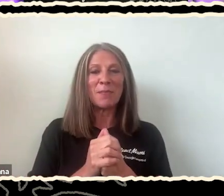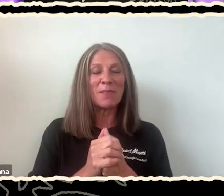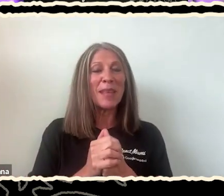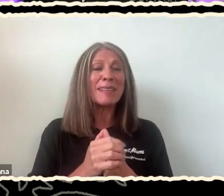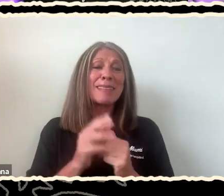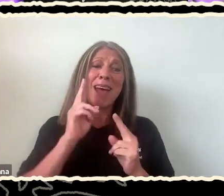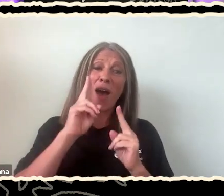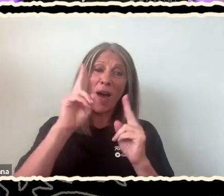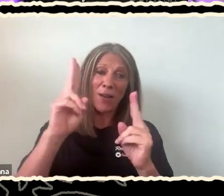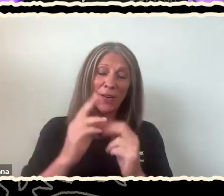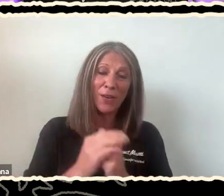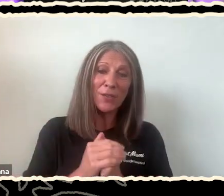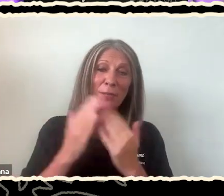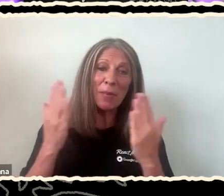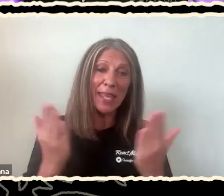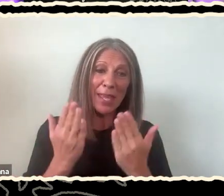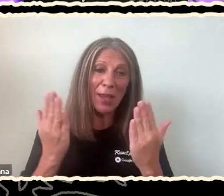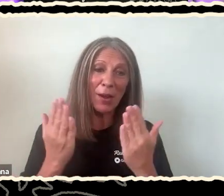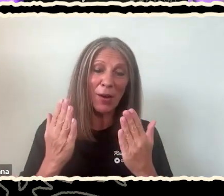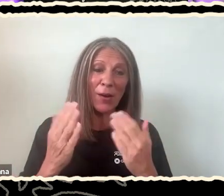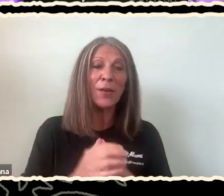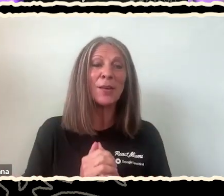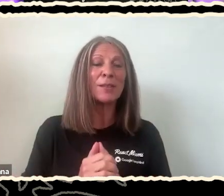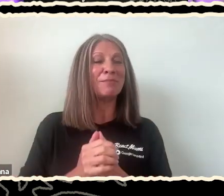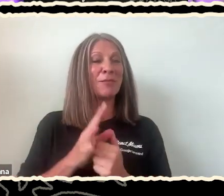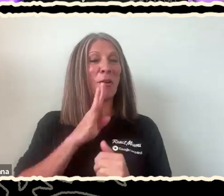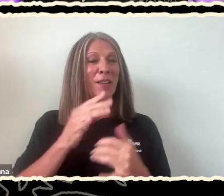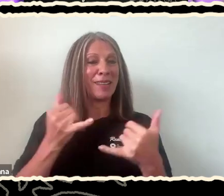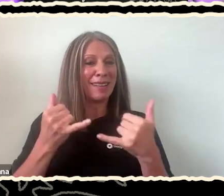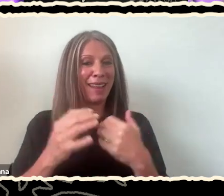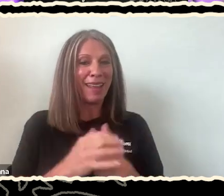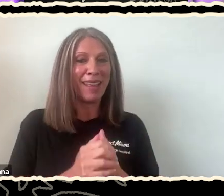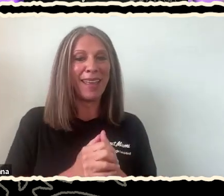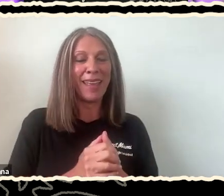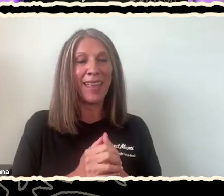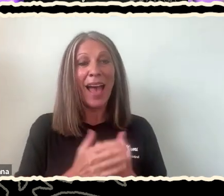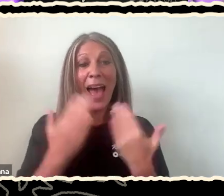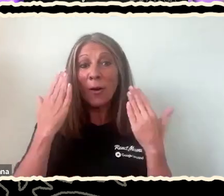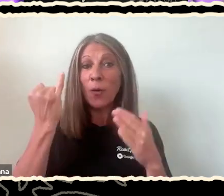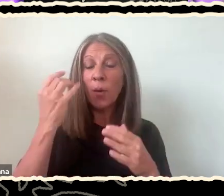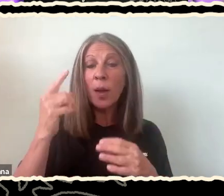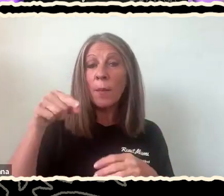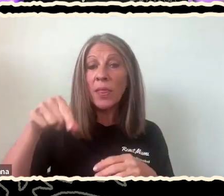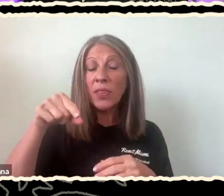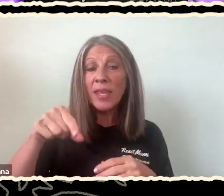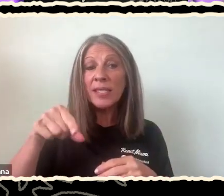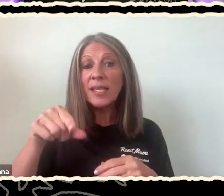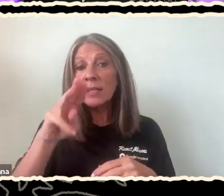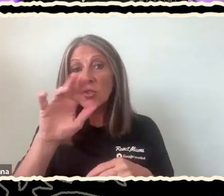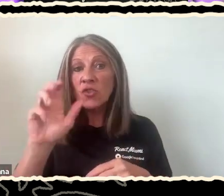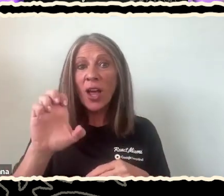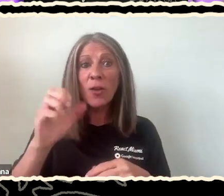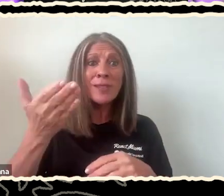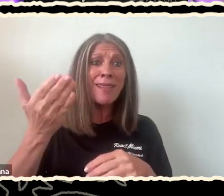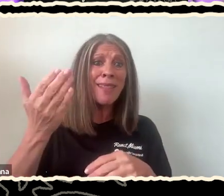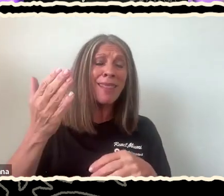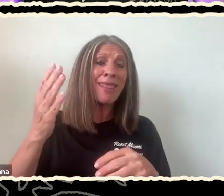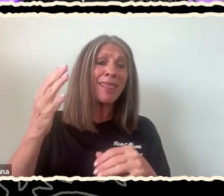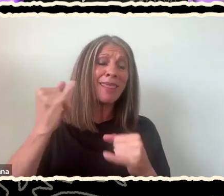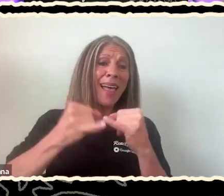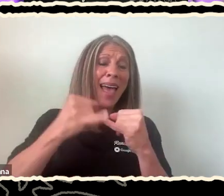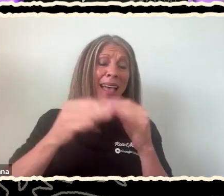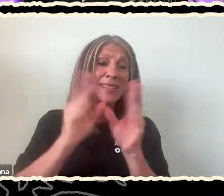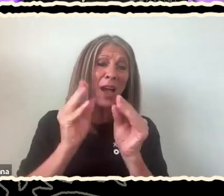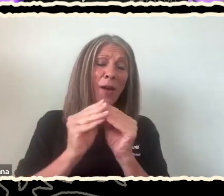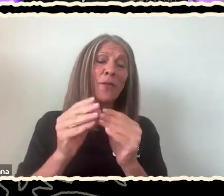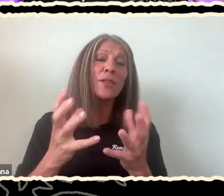It is an honor to be here closing the schedule today. I don't know if all of you are aware, but this is Michelle's last conference. So I wanted to wish her the best